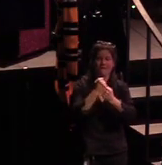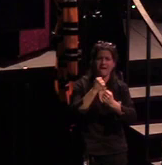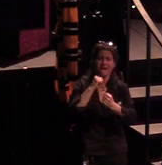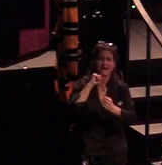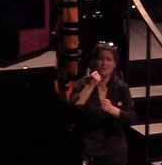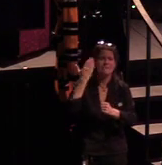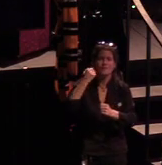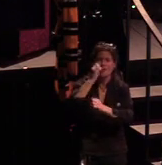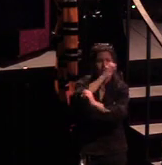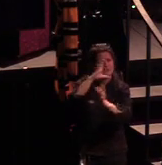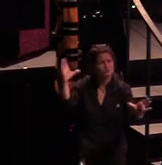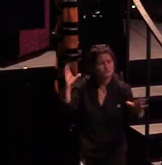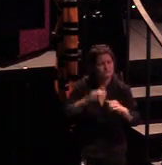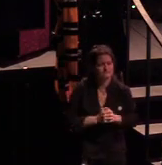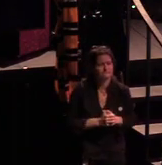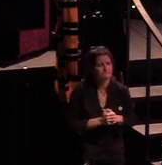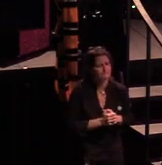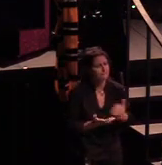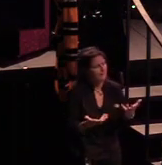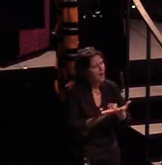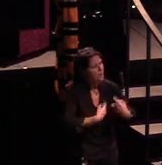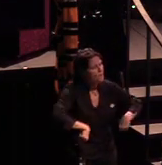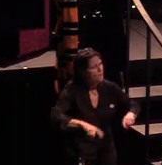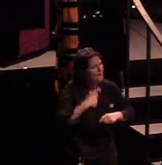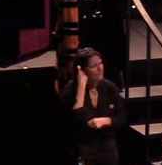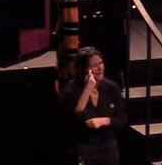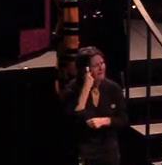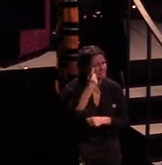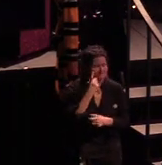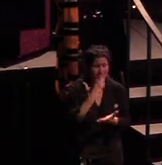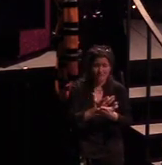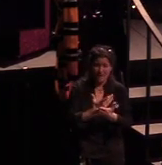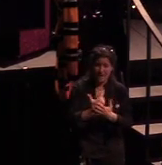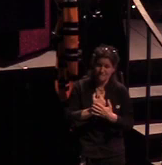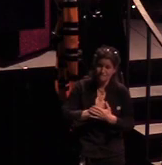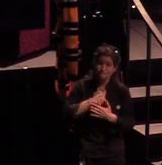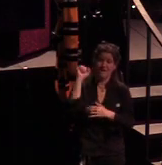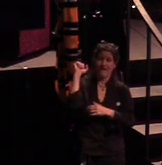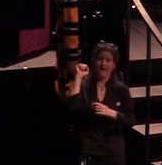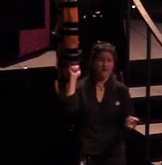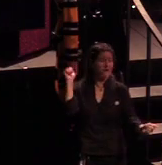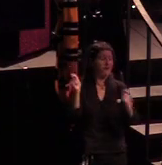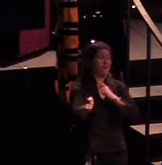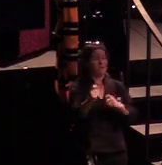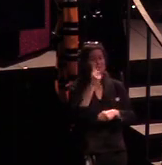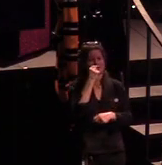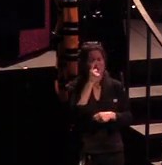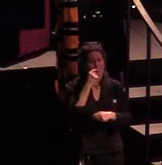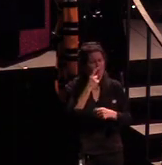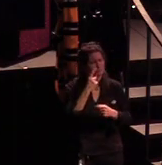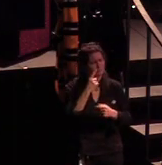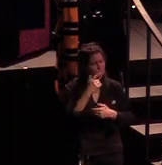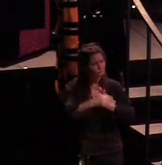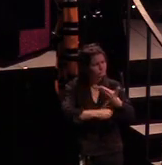changing the way we think has radical potential to unlock new ways of being and